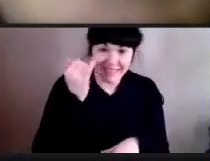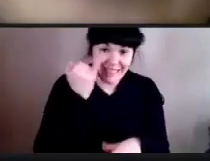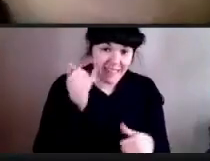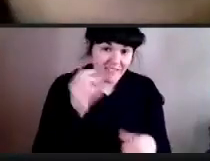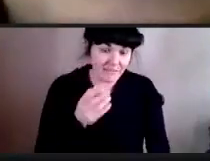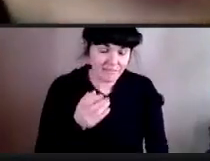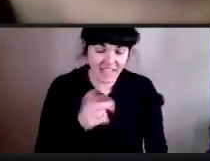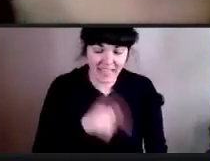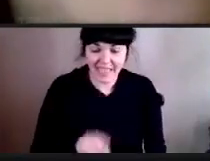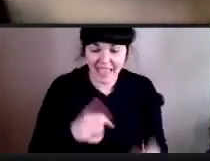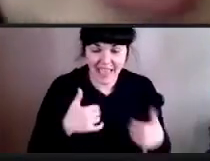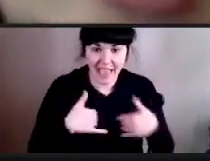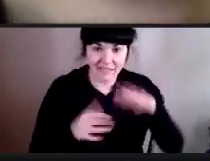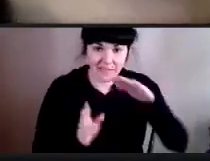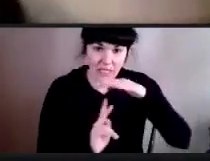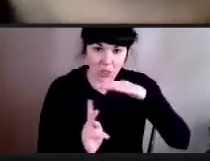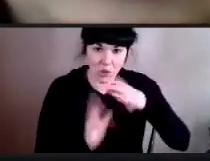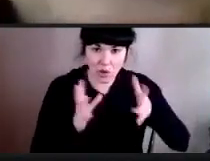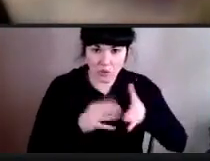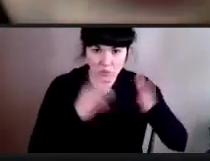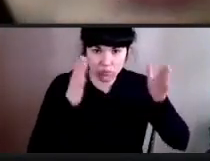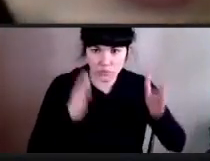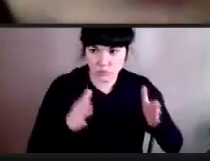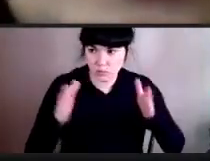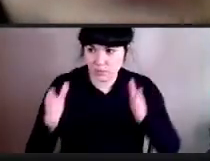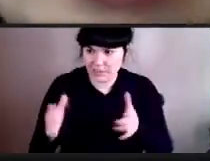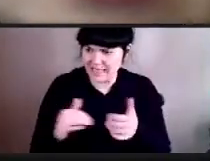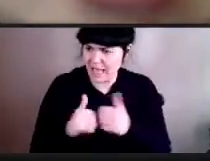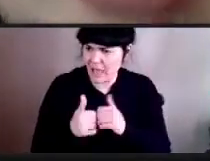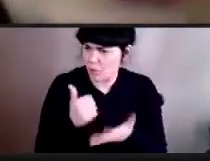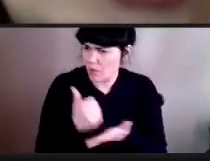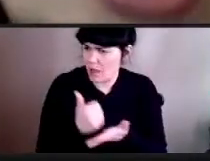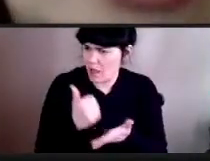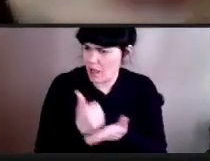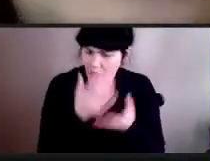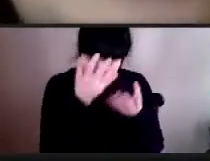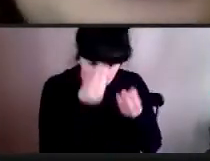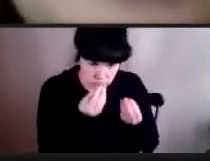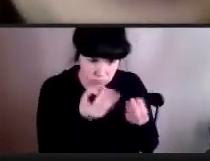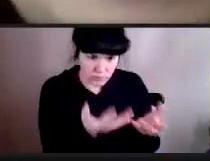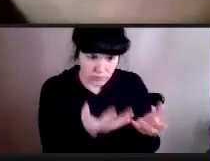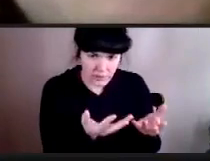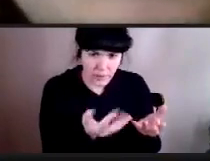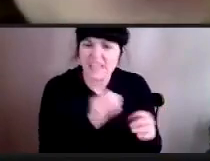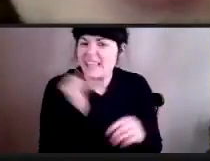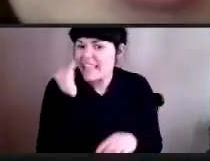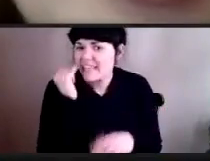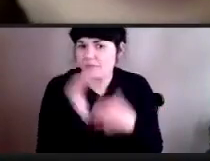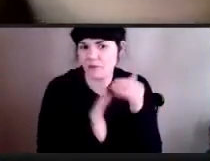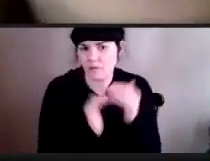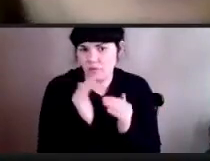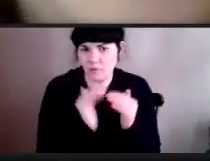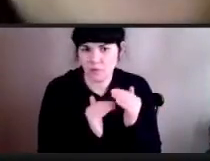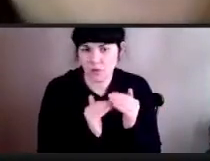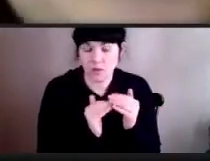need so that they're comfortable in enrolling their students next year.